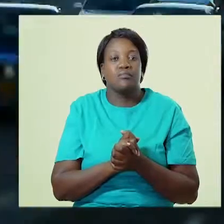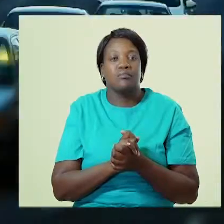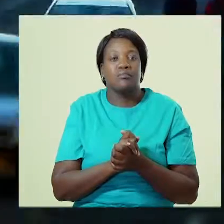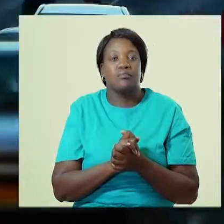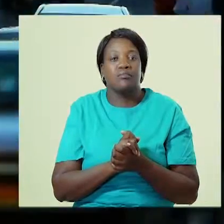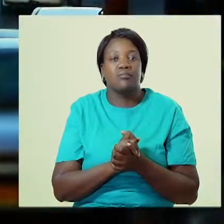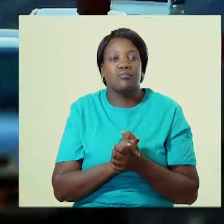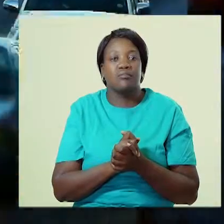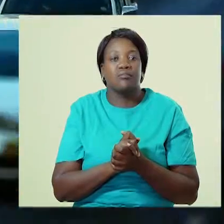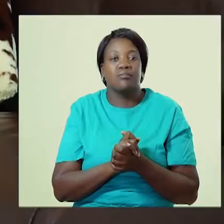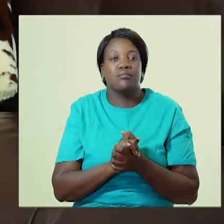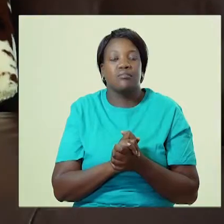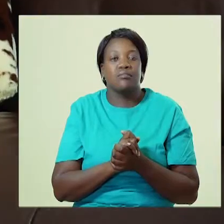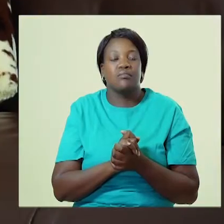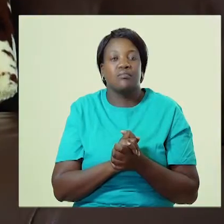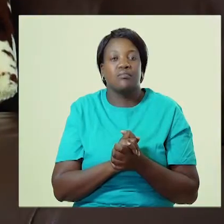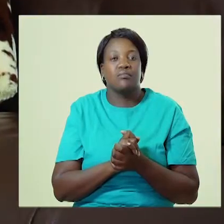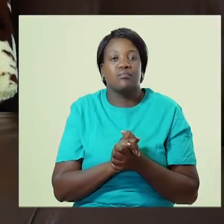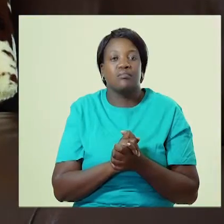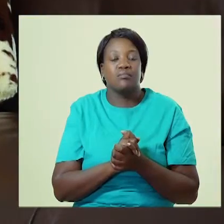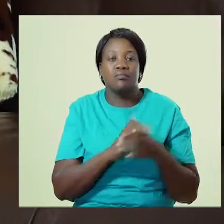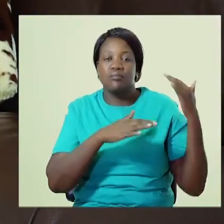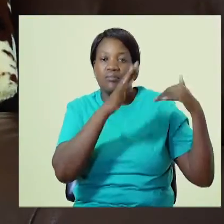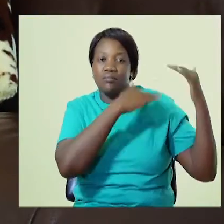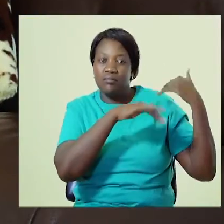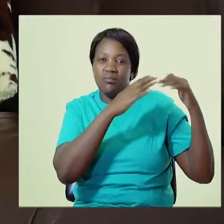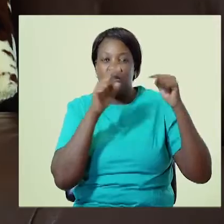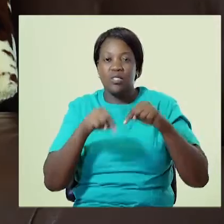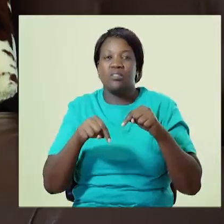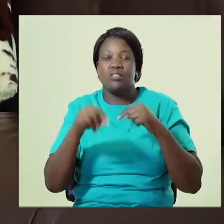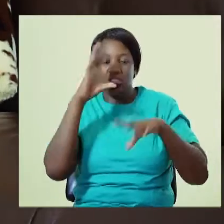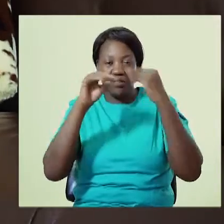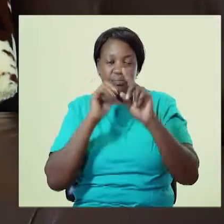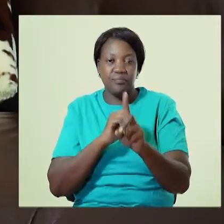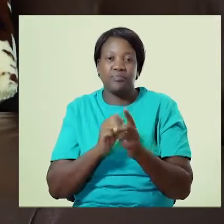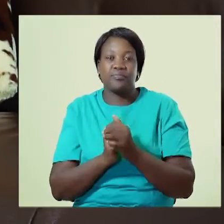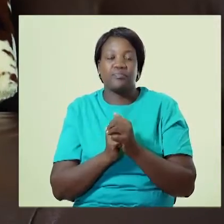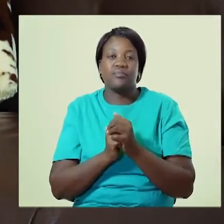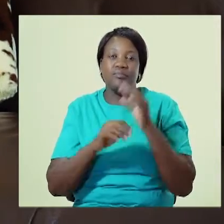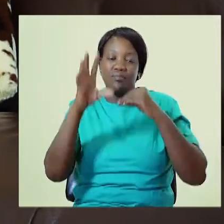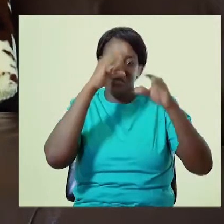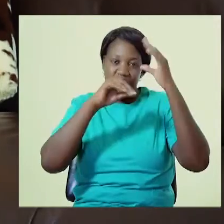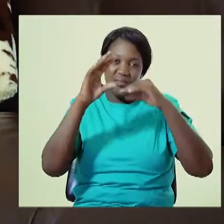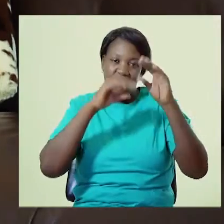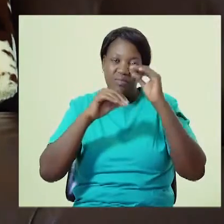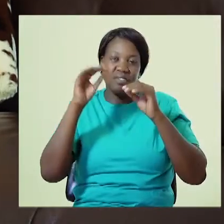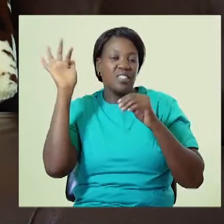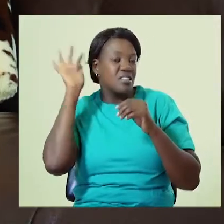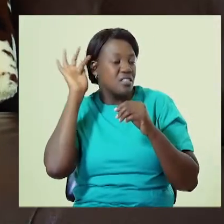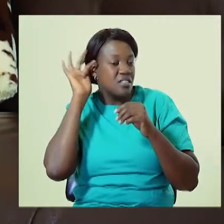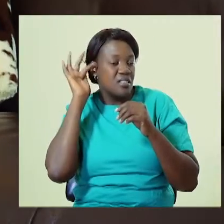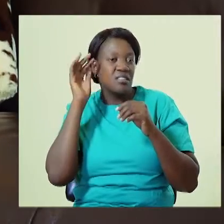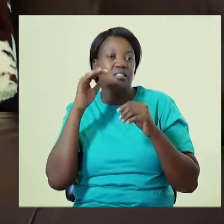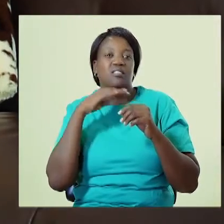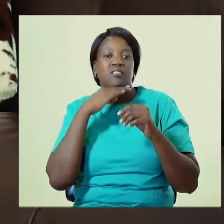Shall we summarize what we have learned today? We learned about listening comprehension today